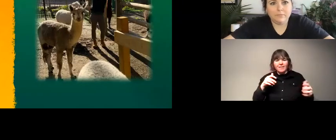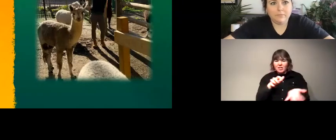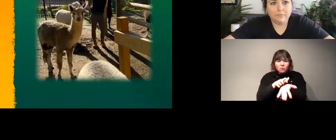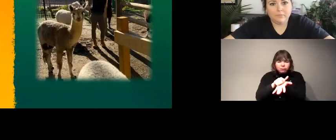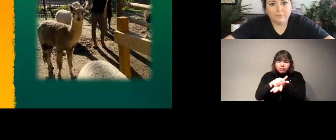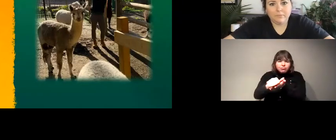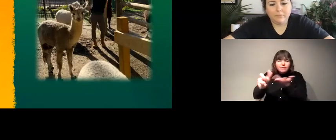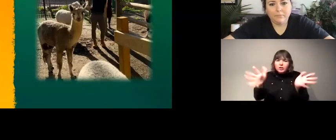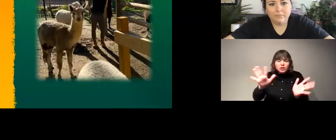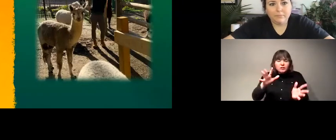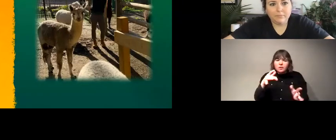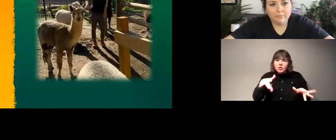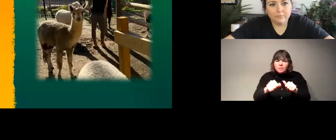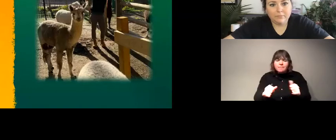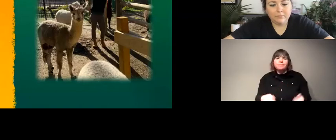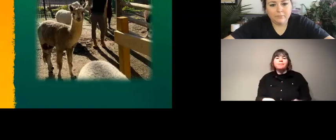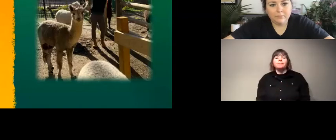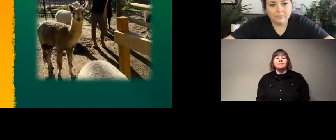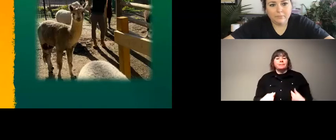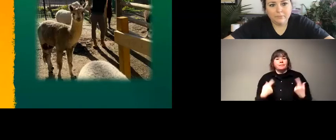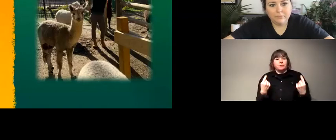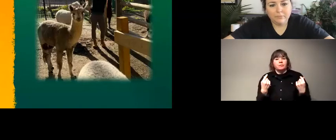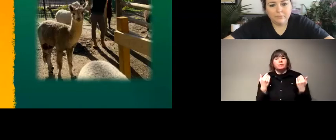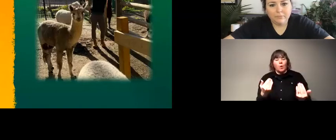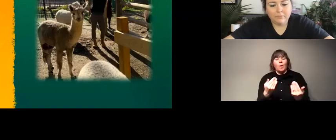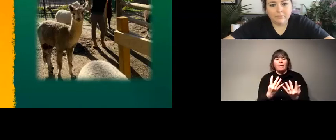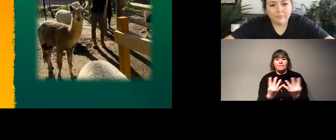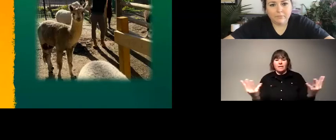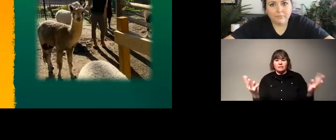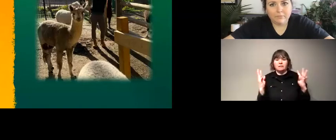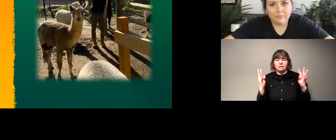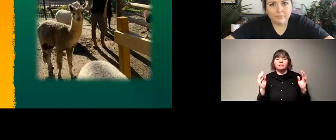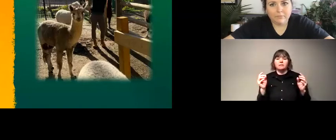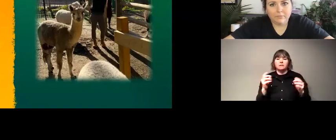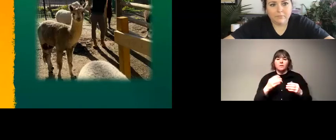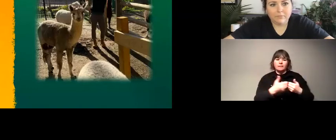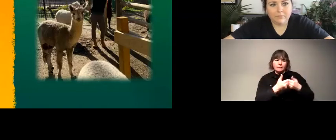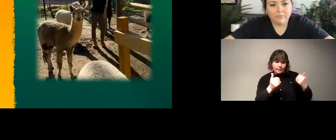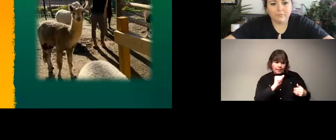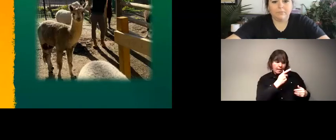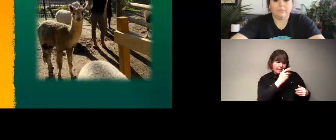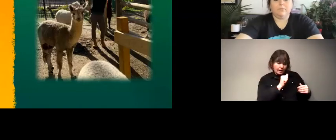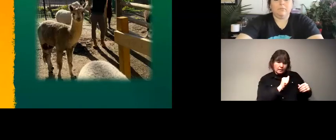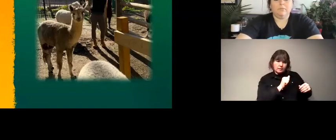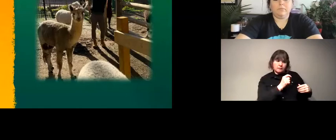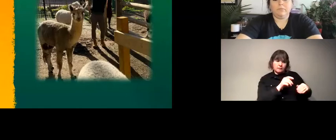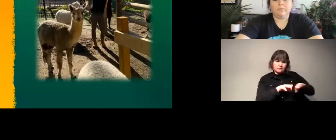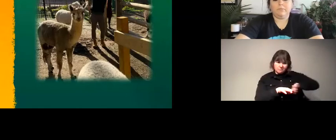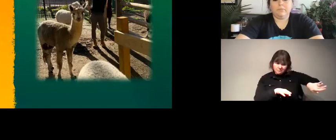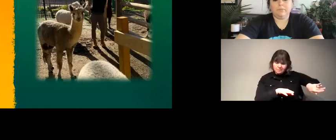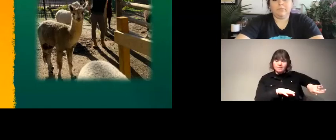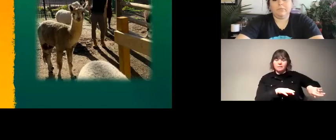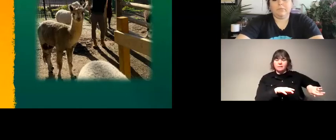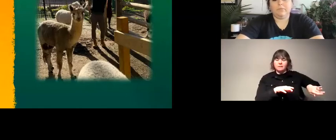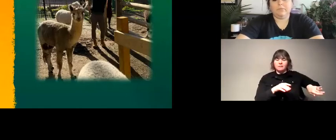of the grasses. So what I decided to do was build a fence so that we can use to separate the alpacas onto one side of our yard so that